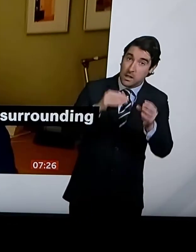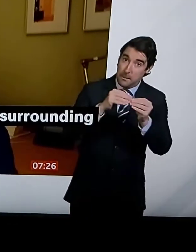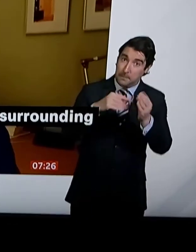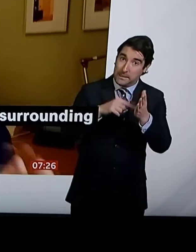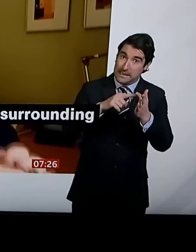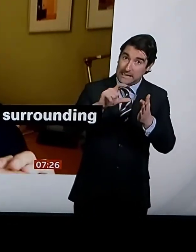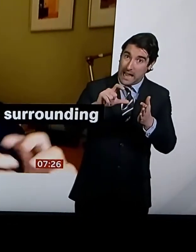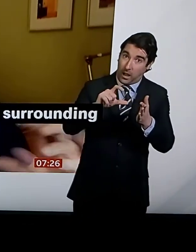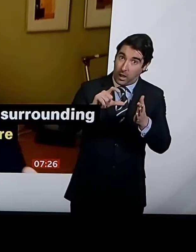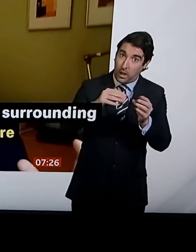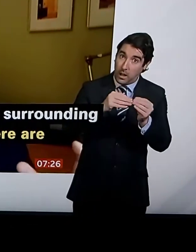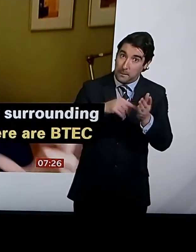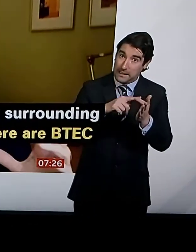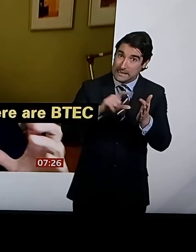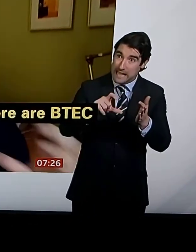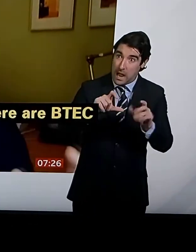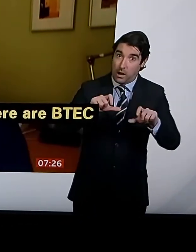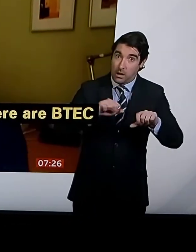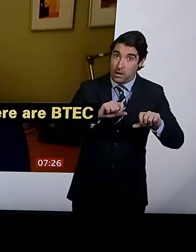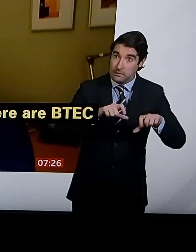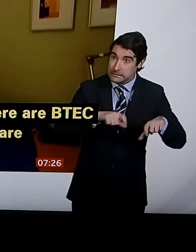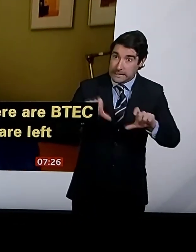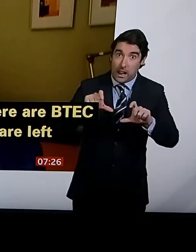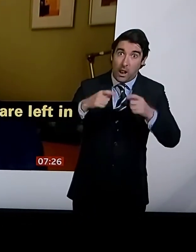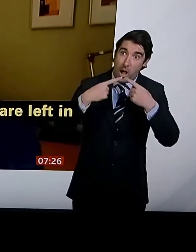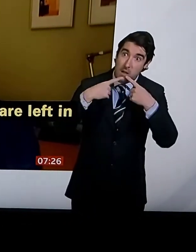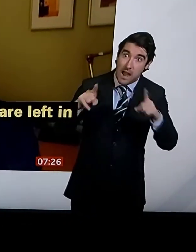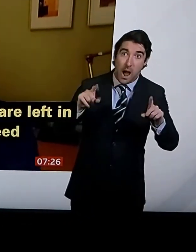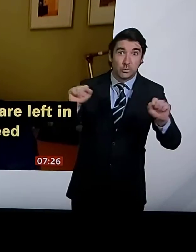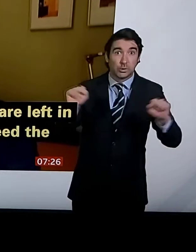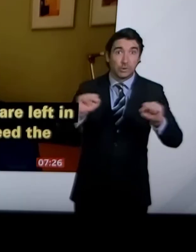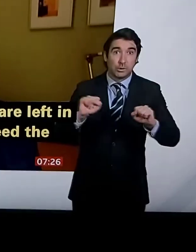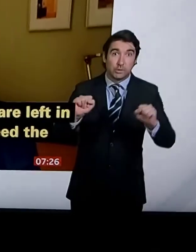same process to apply to that vocational course today. But in